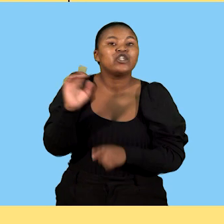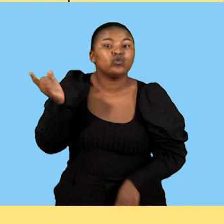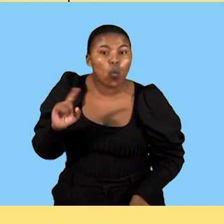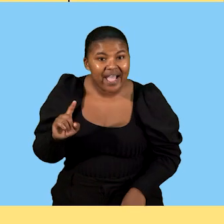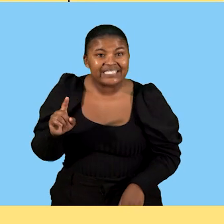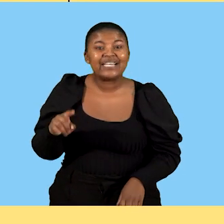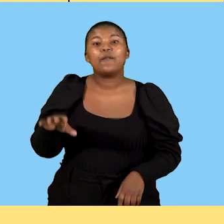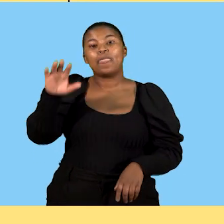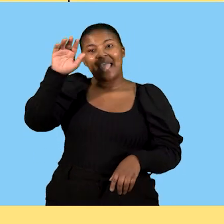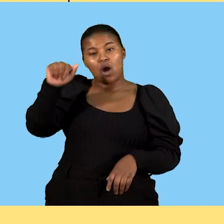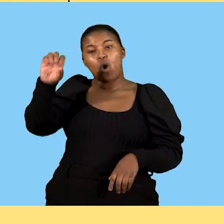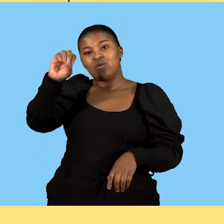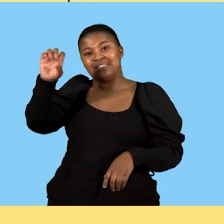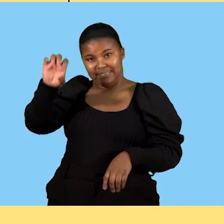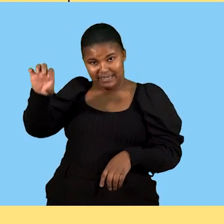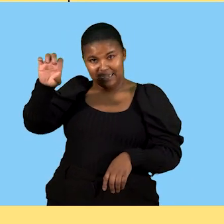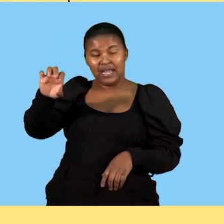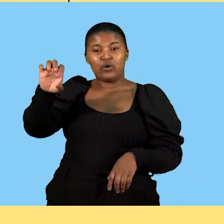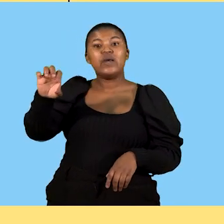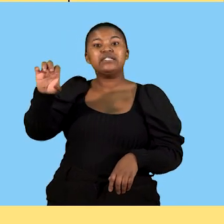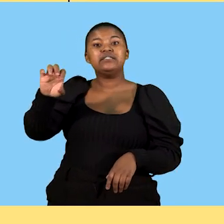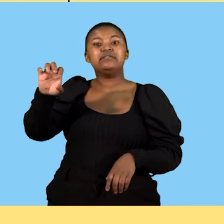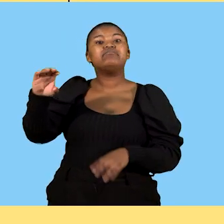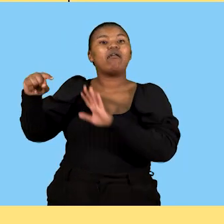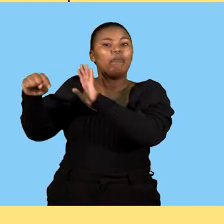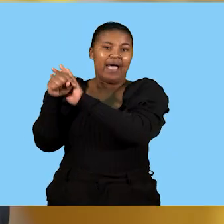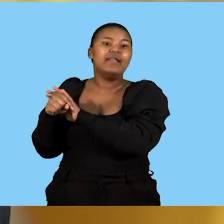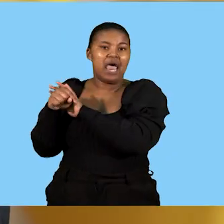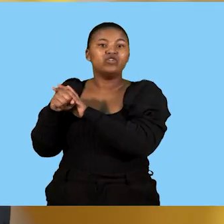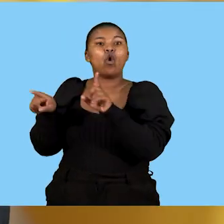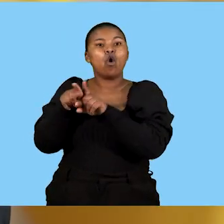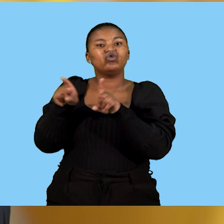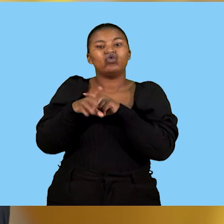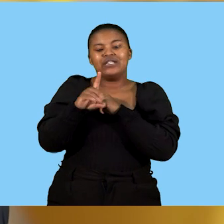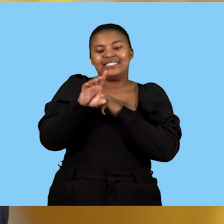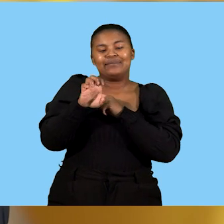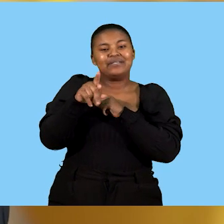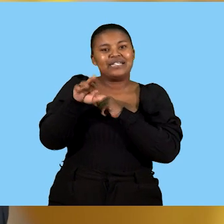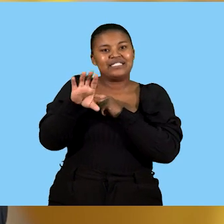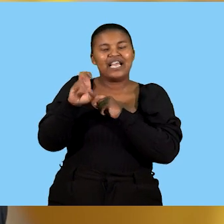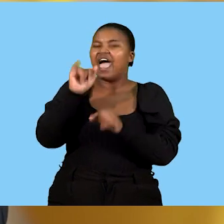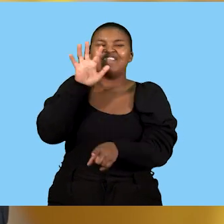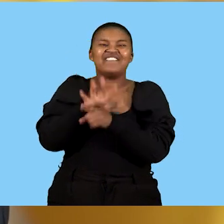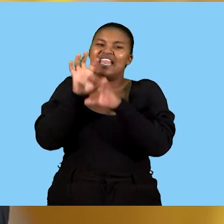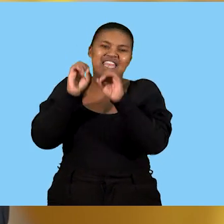credit accumulated depreciation, which decreases our assets. And this has no effect